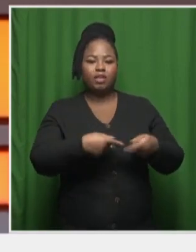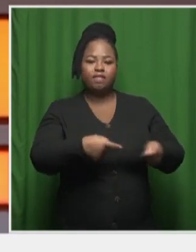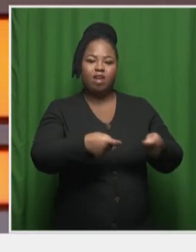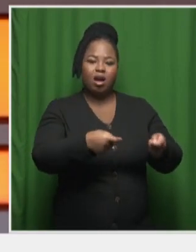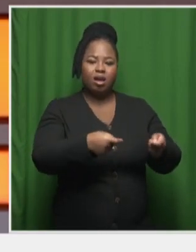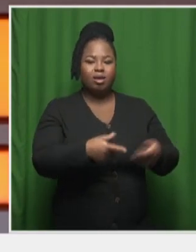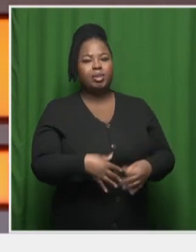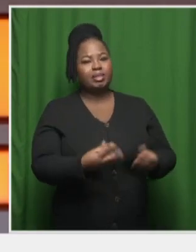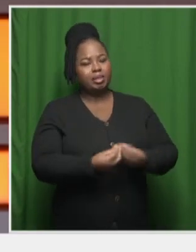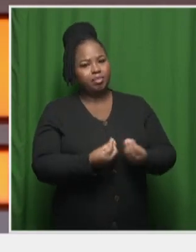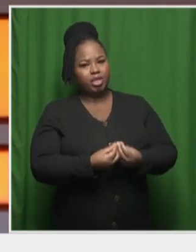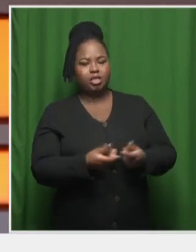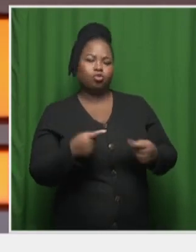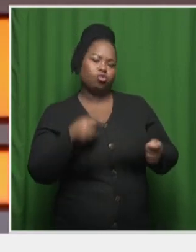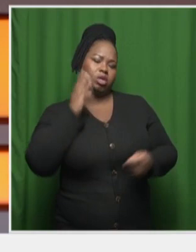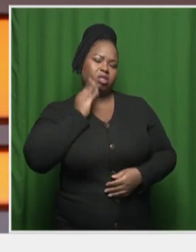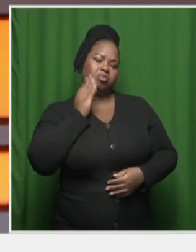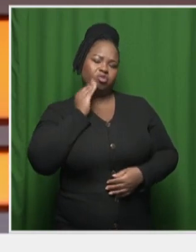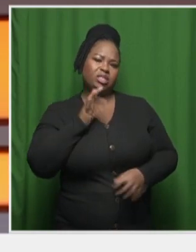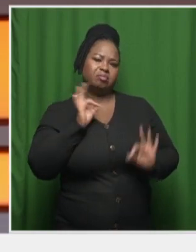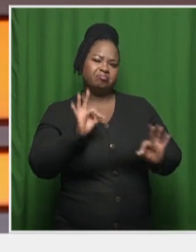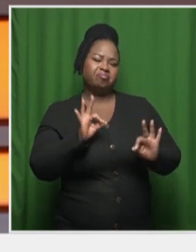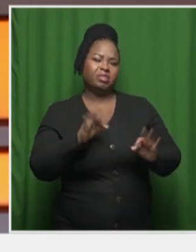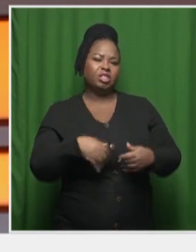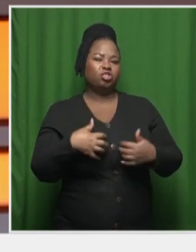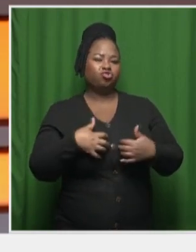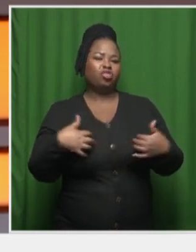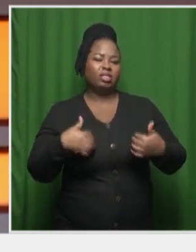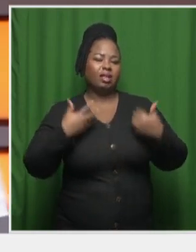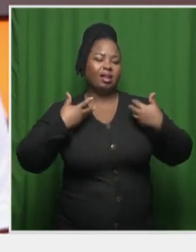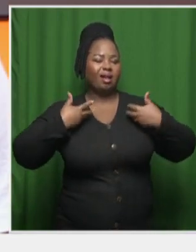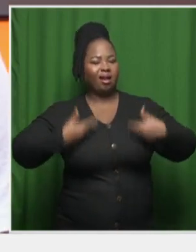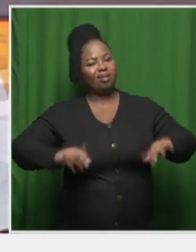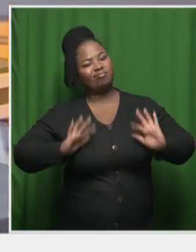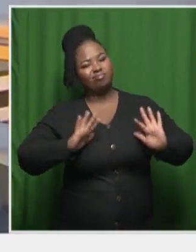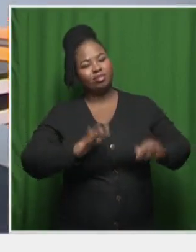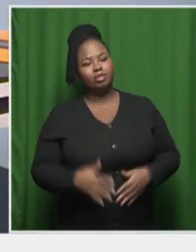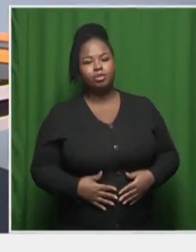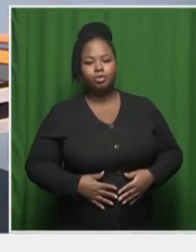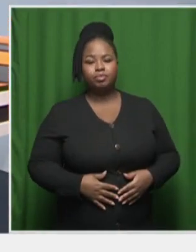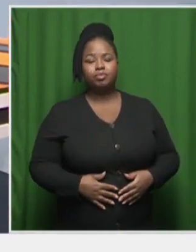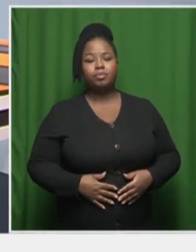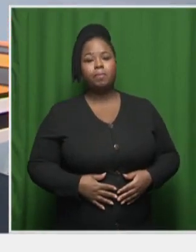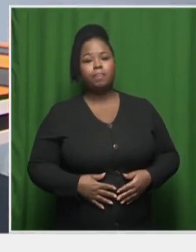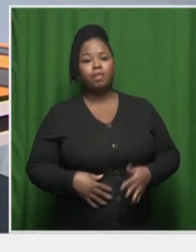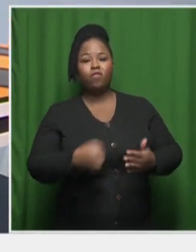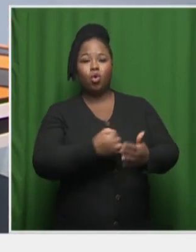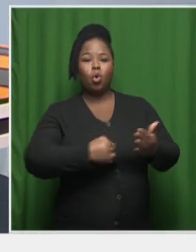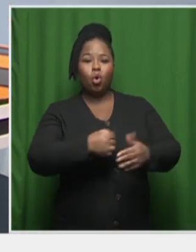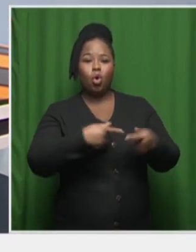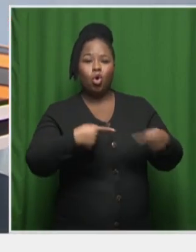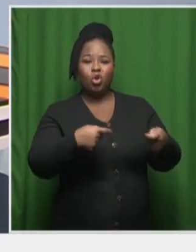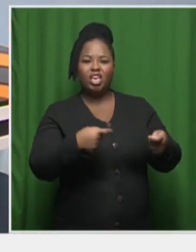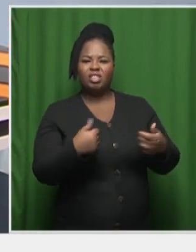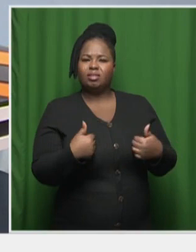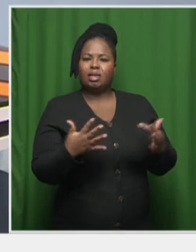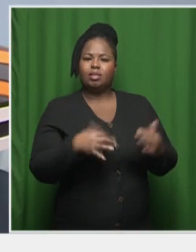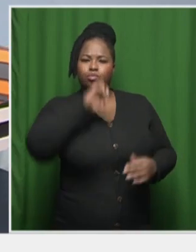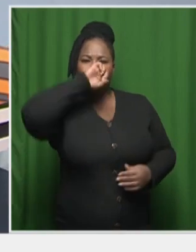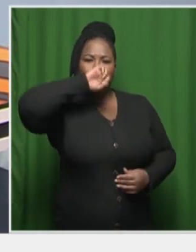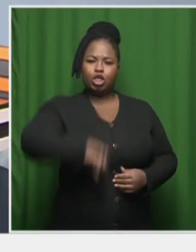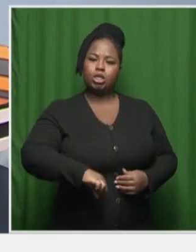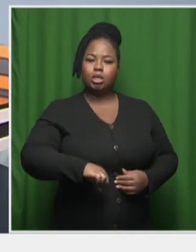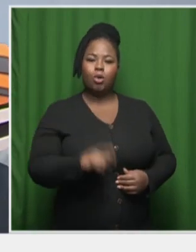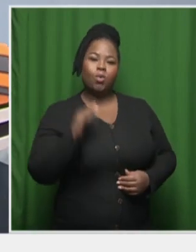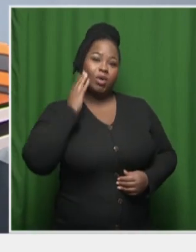pan, and that makes the cooking experience already so much less stressful. Yeah. Speaking about cooking, where did your love for cooking come from, and at what point did you